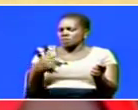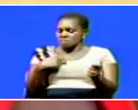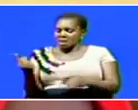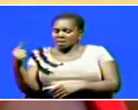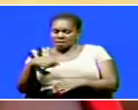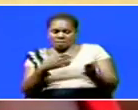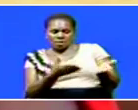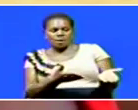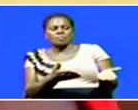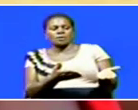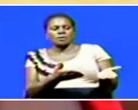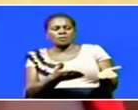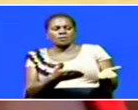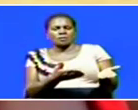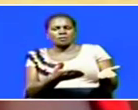hapa.